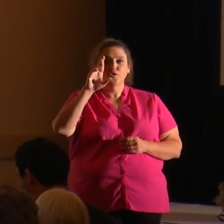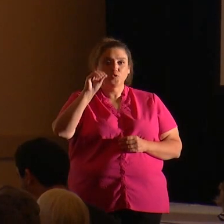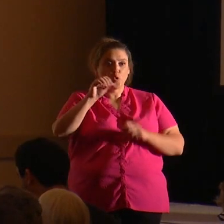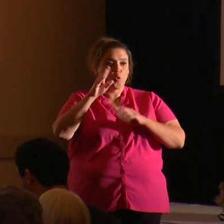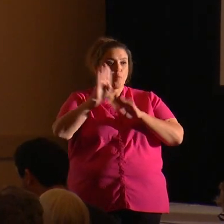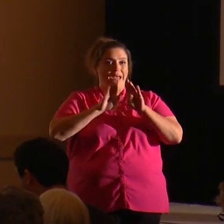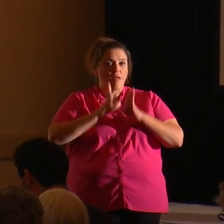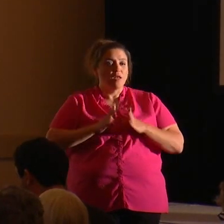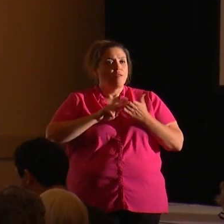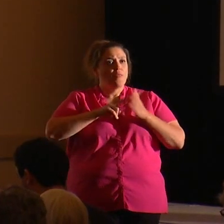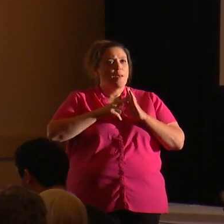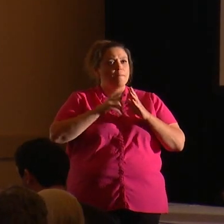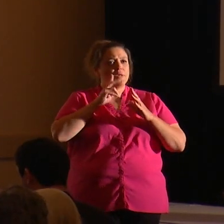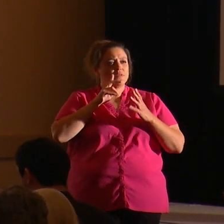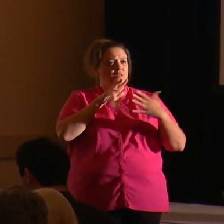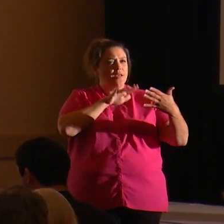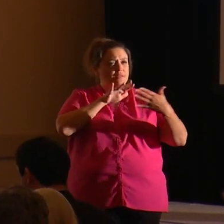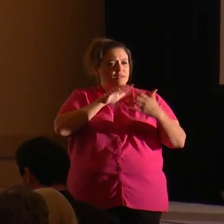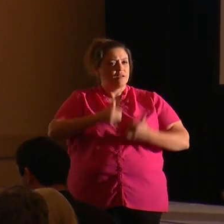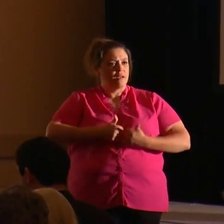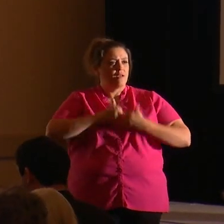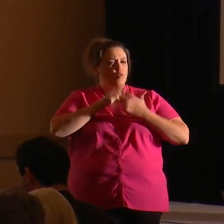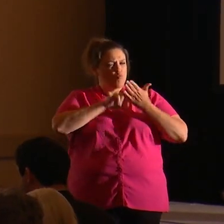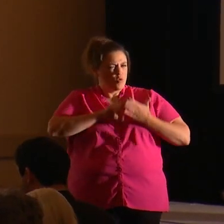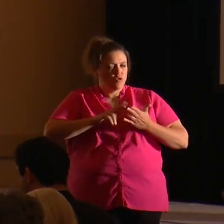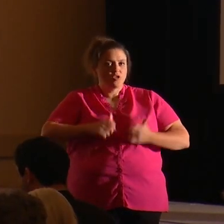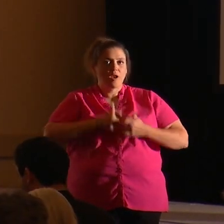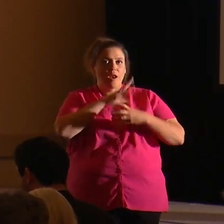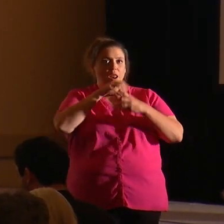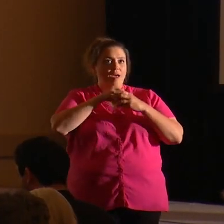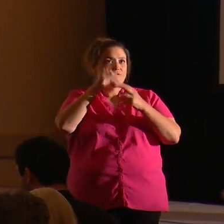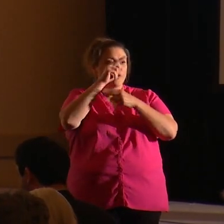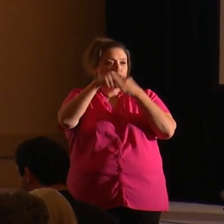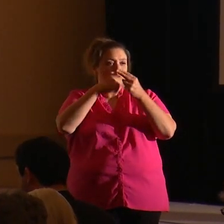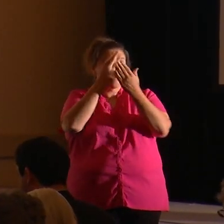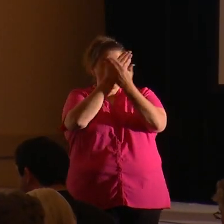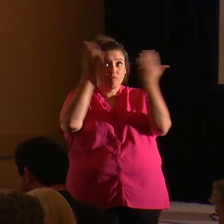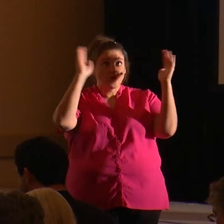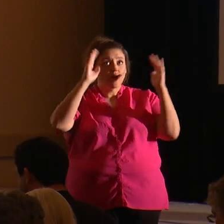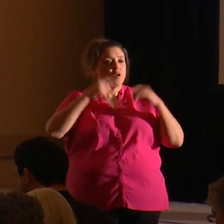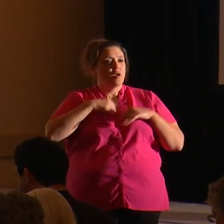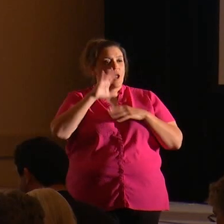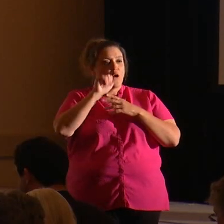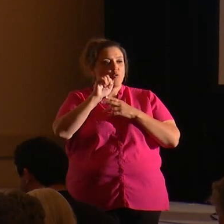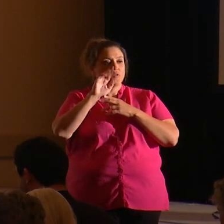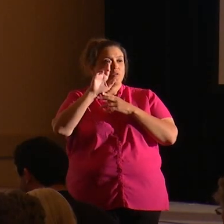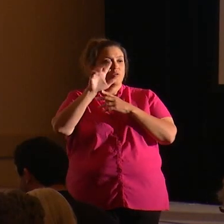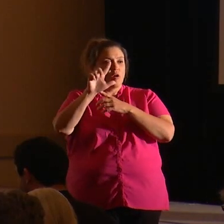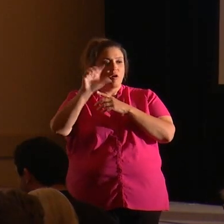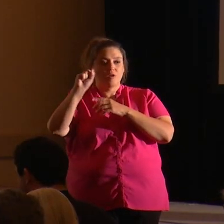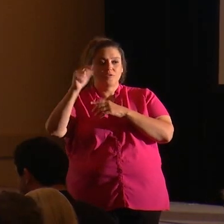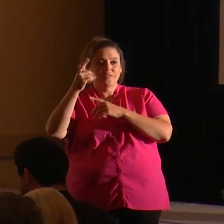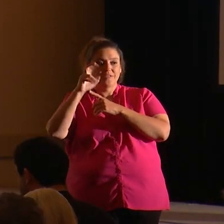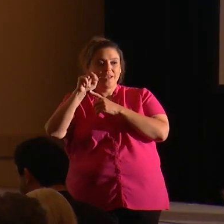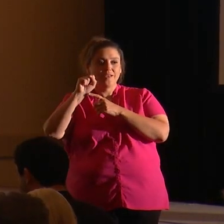universe. I started out as a planetary scientist. I was Carl Sagan's first graduate student.